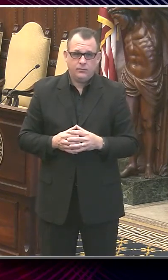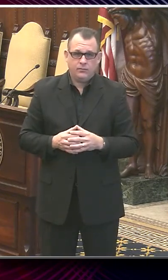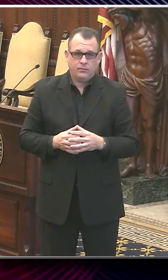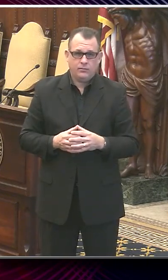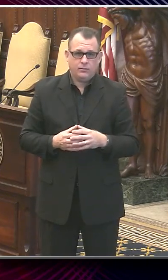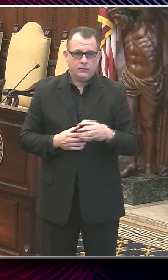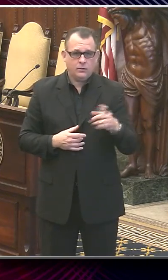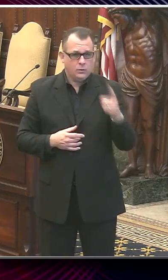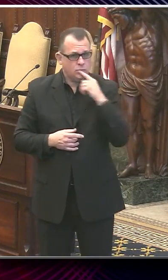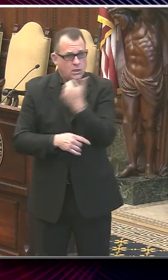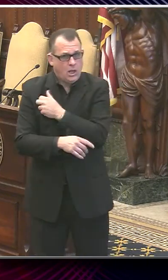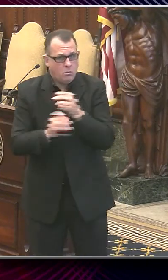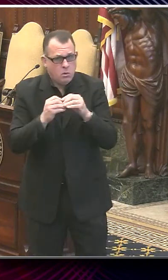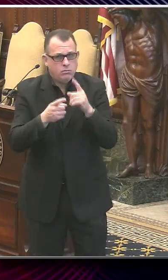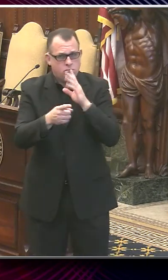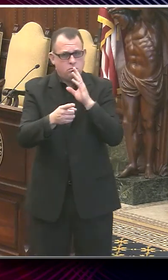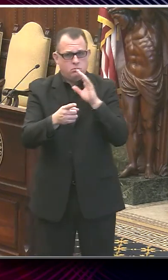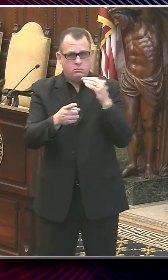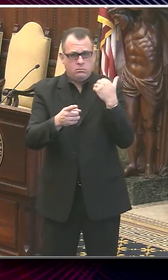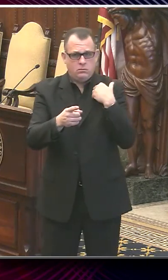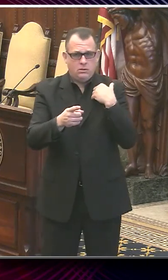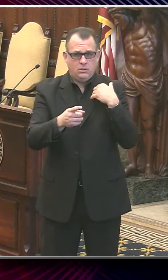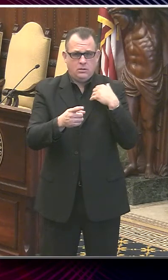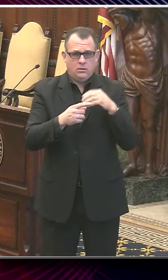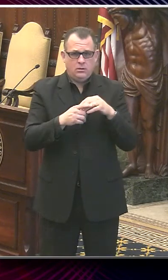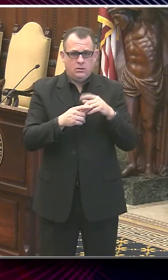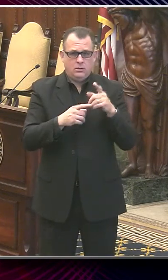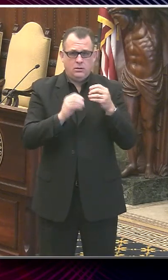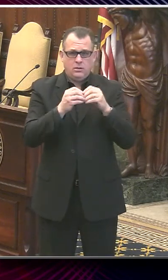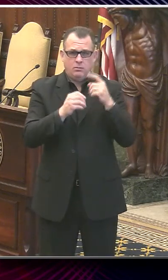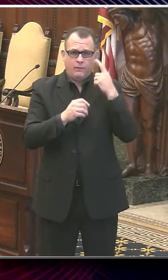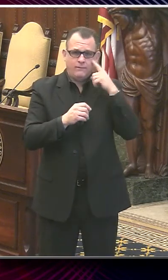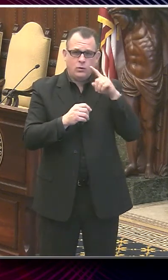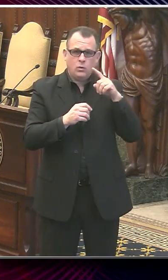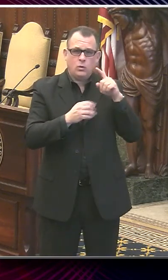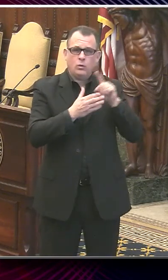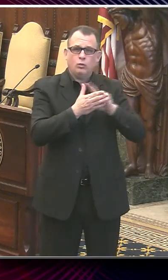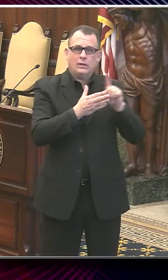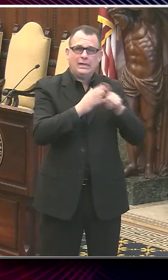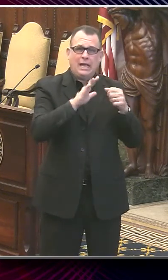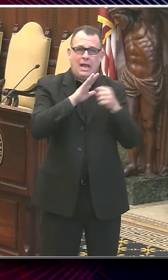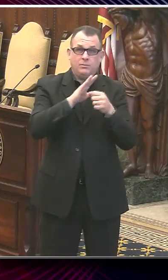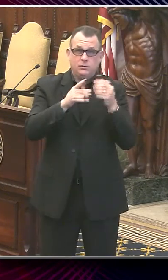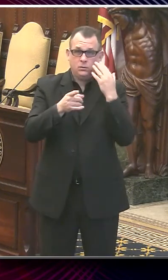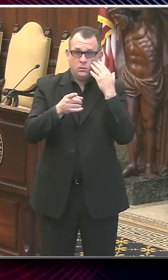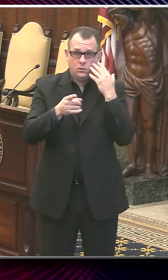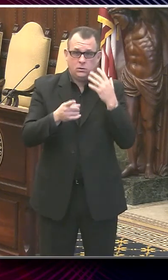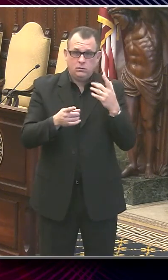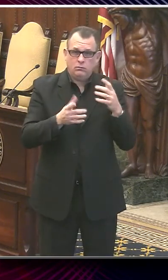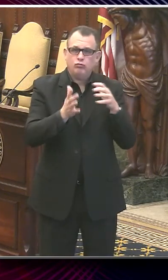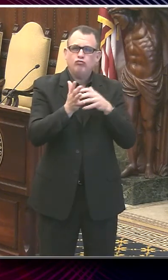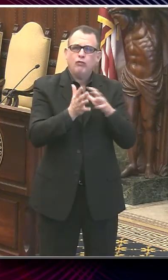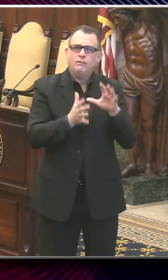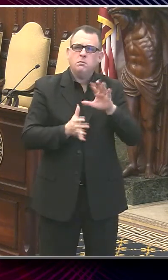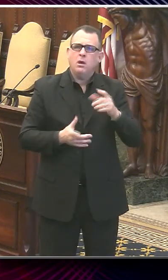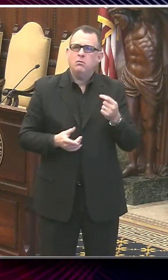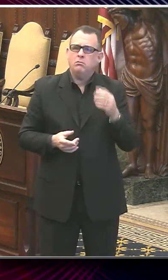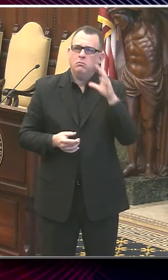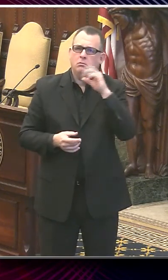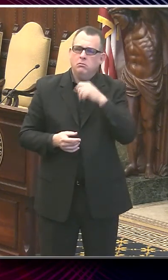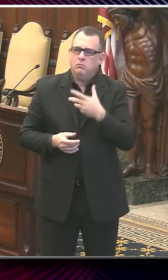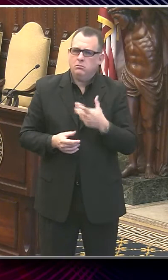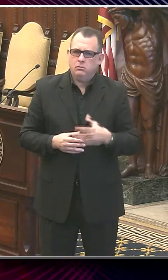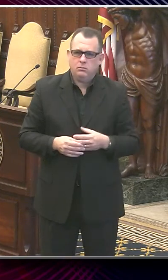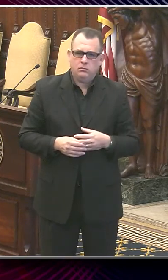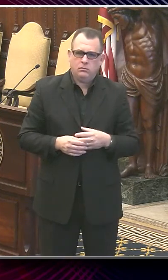hospital data, age data, I think, for new weekly admissions. Can you just give a rough sense of, prior to the latest